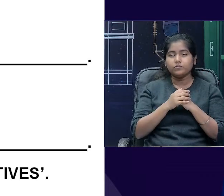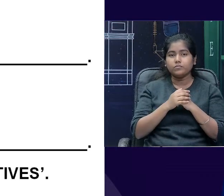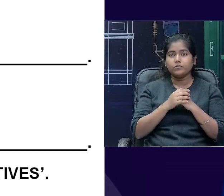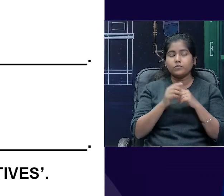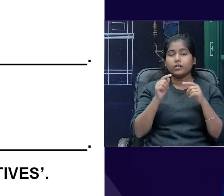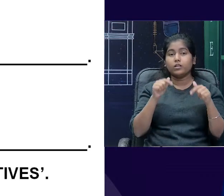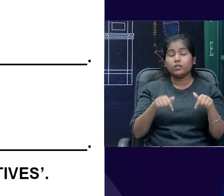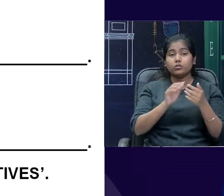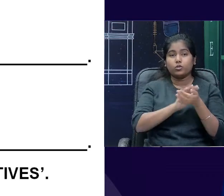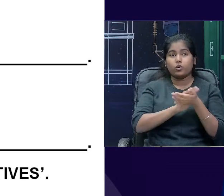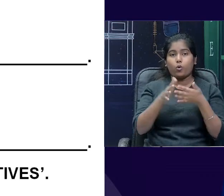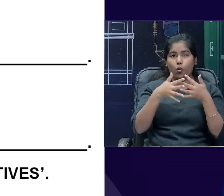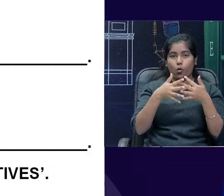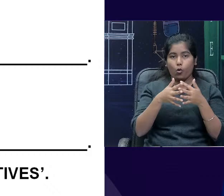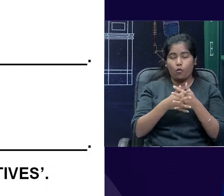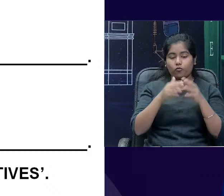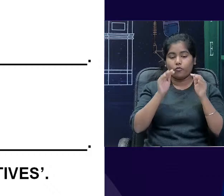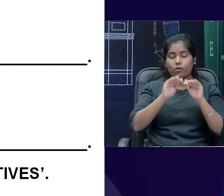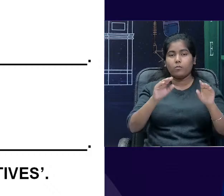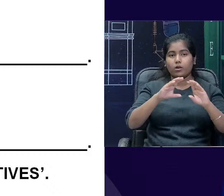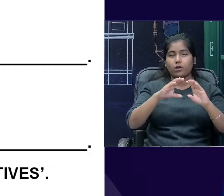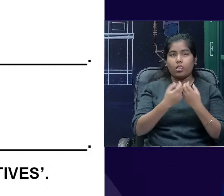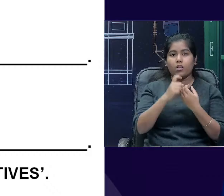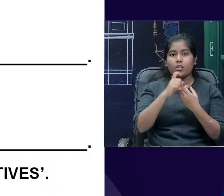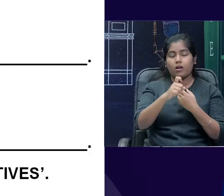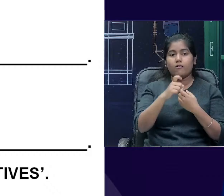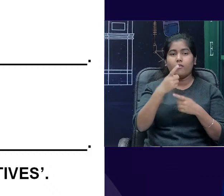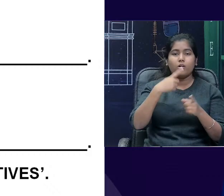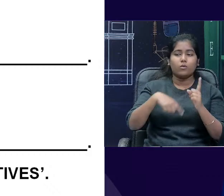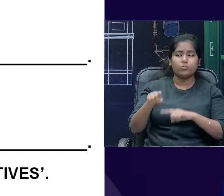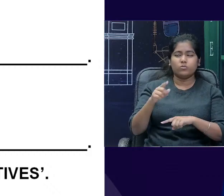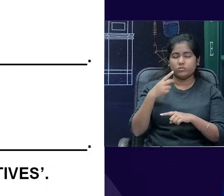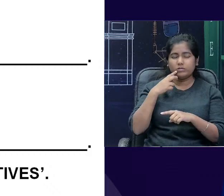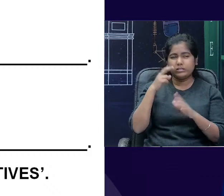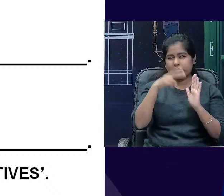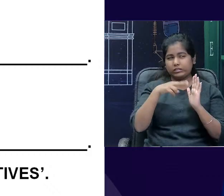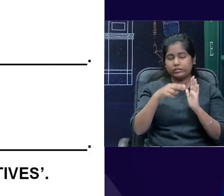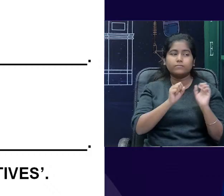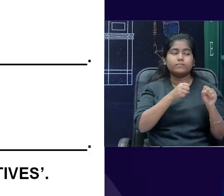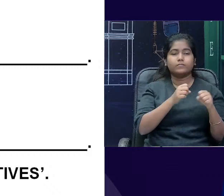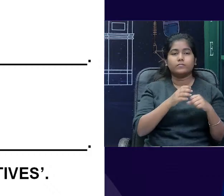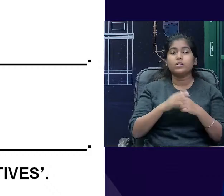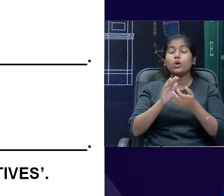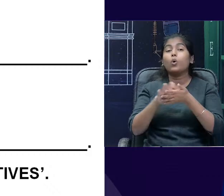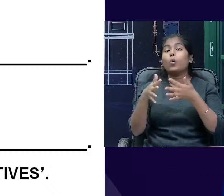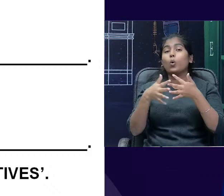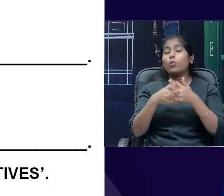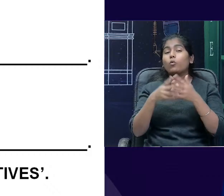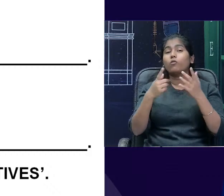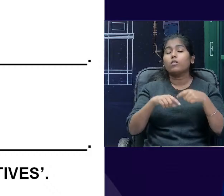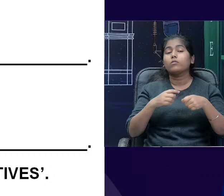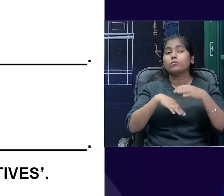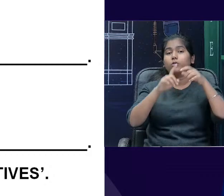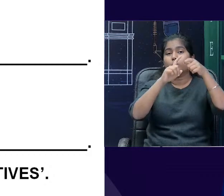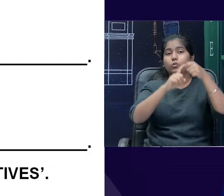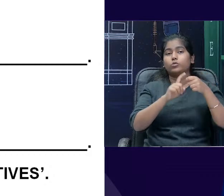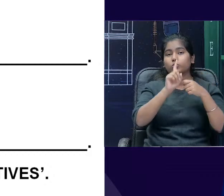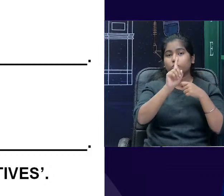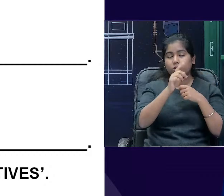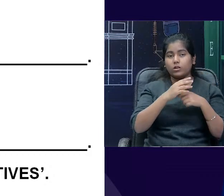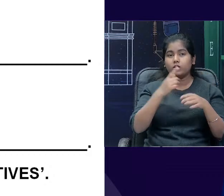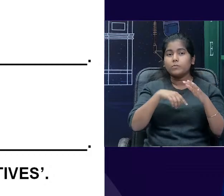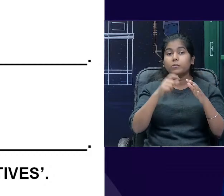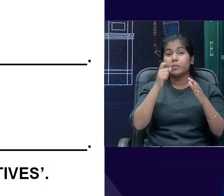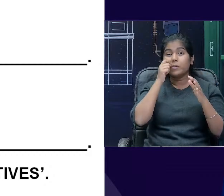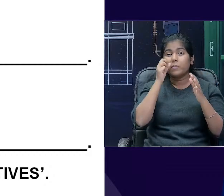Okay, so this is the homework for our class 7th children. Yeah. Would you please read it? Yeah. Homework part. Question 1. What does Mr.